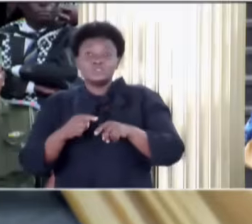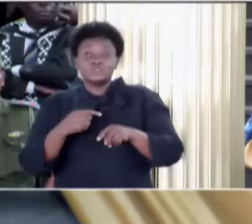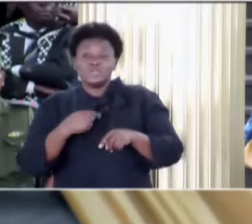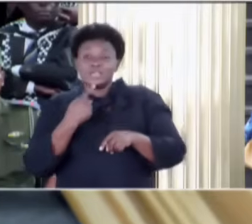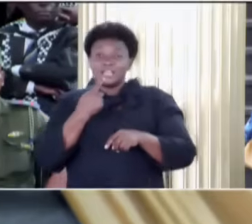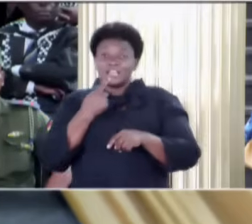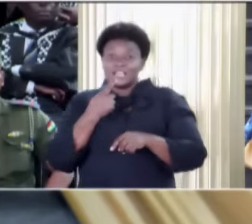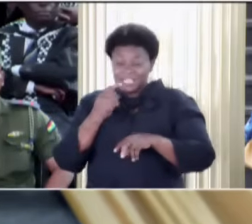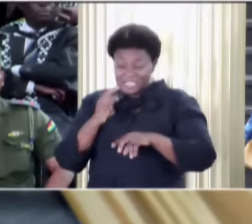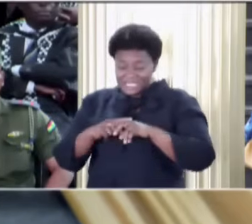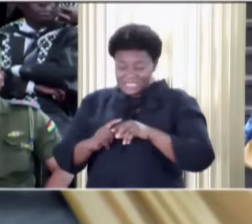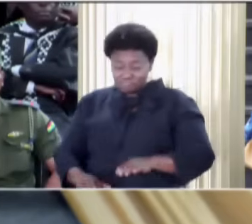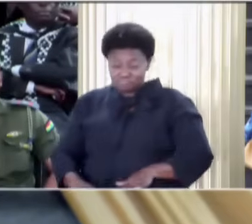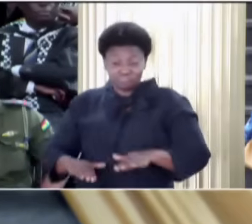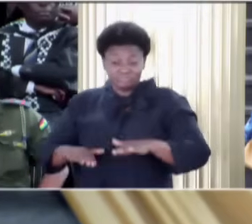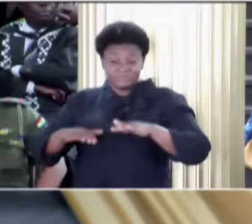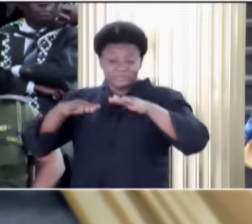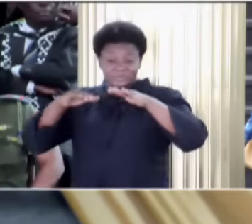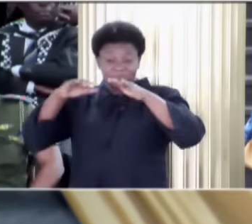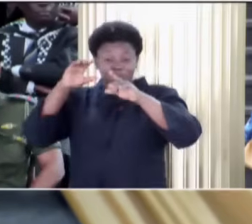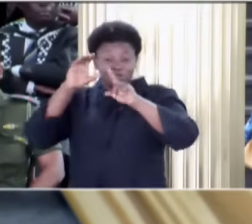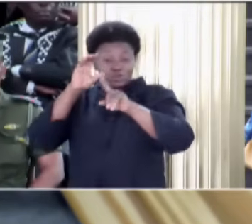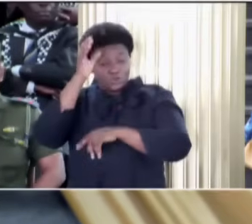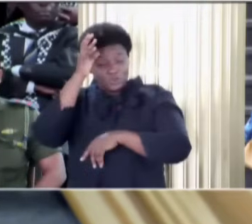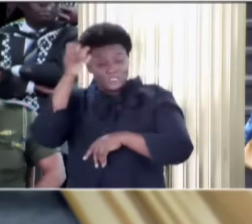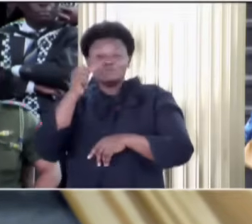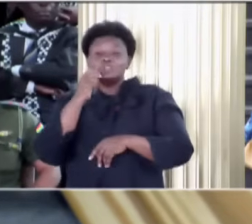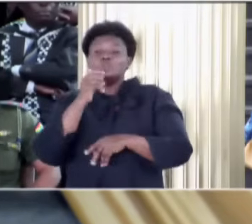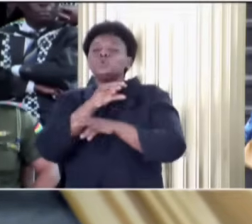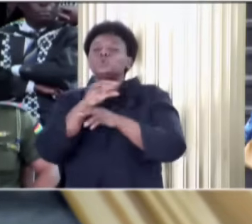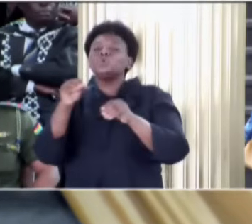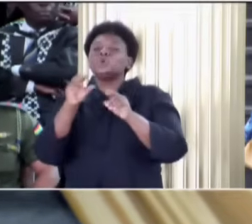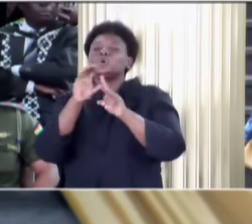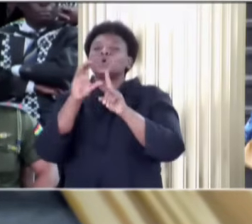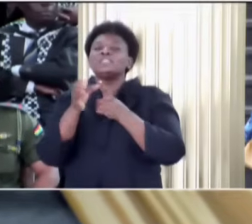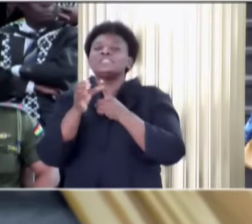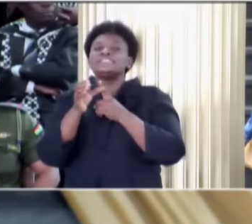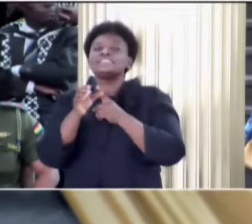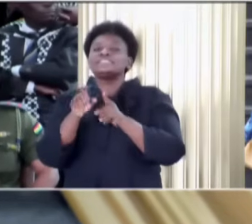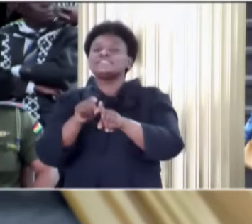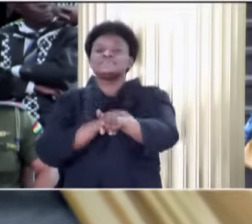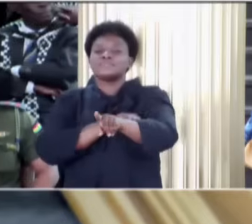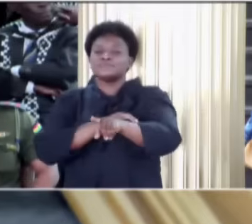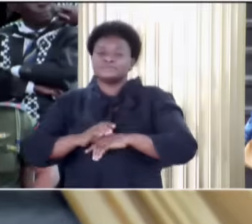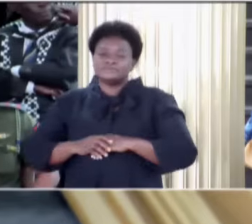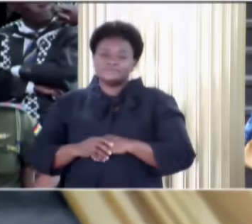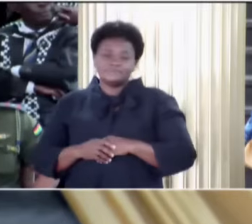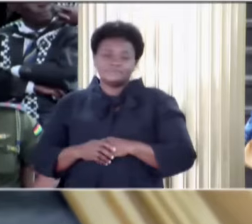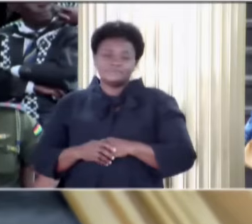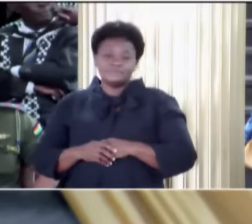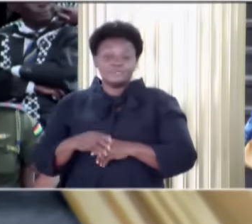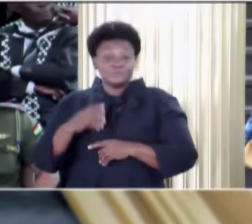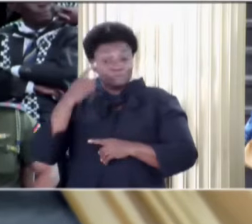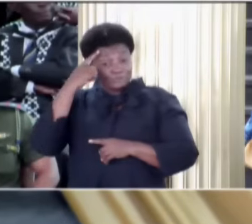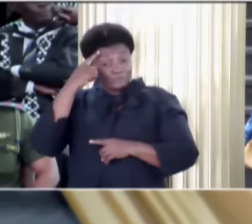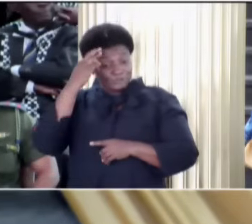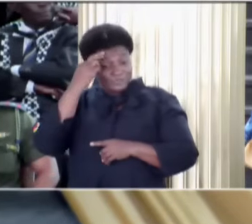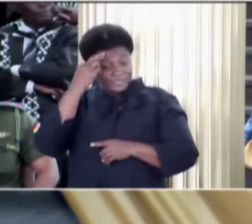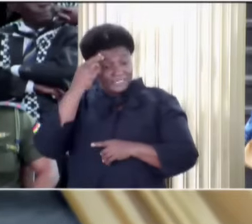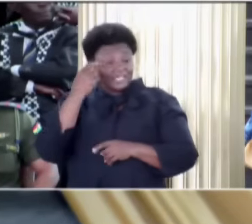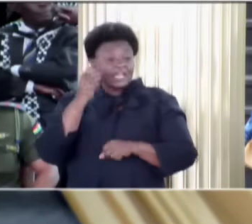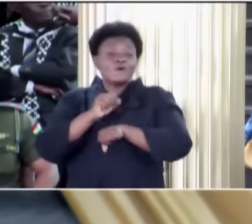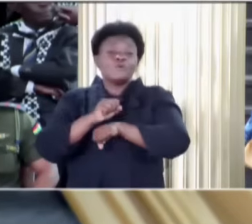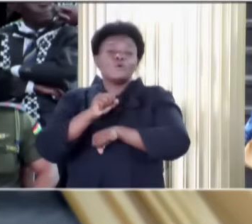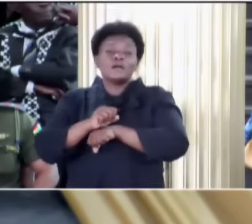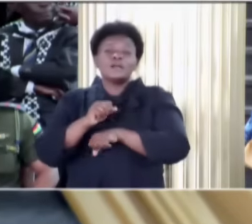that no condition is permanent. You've heard it before, right? No condition is permanent. And because of that, I work as though there's no